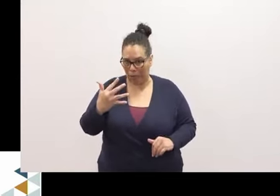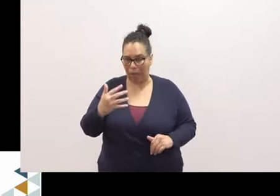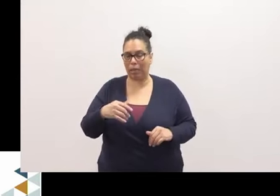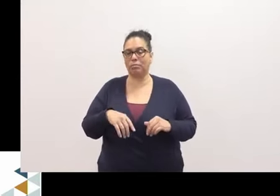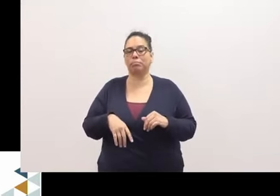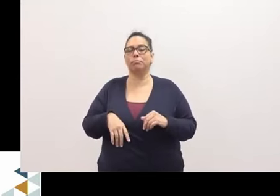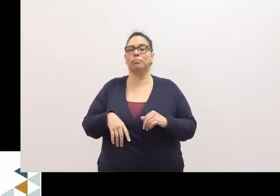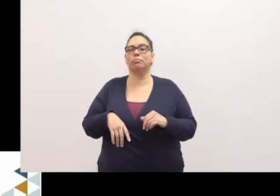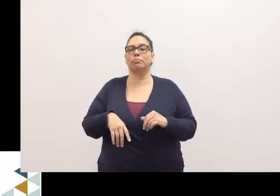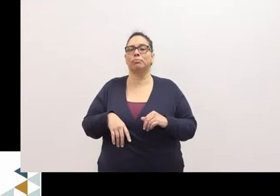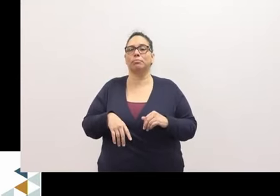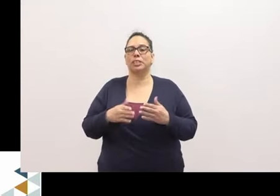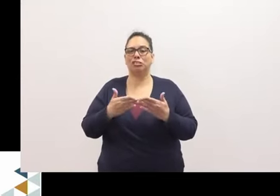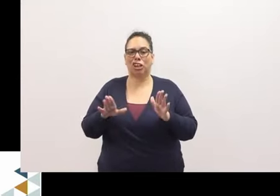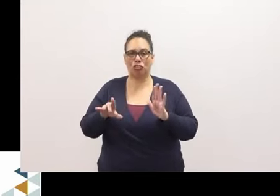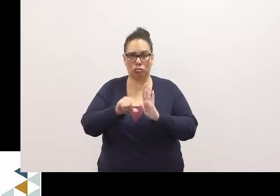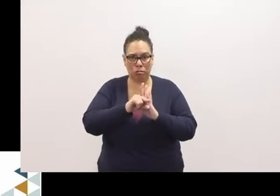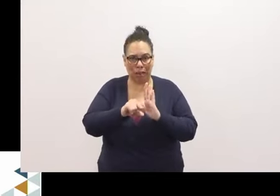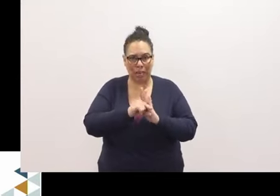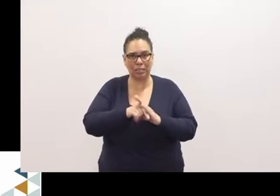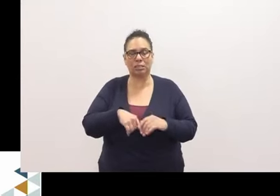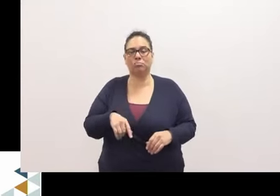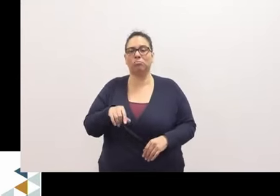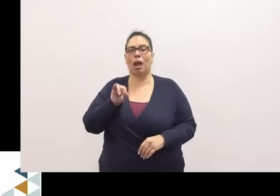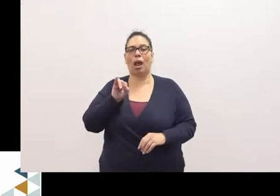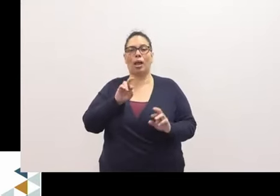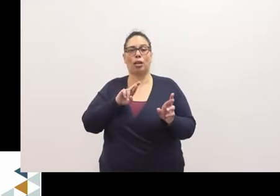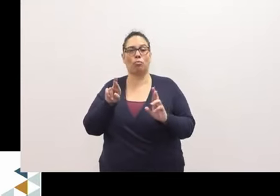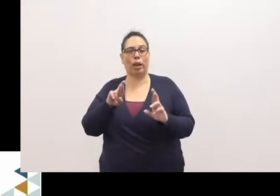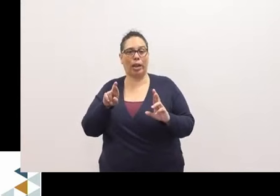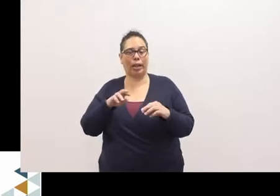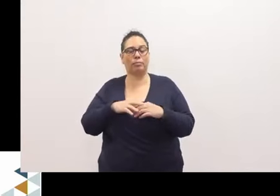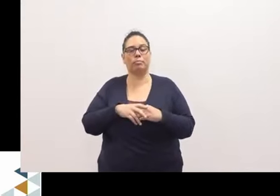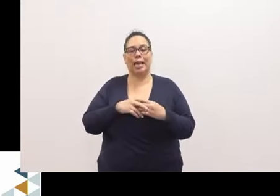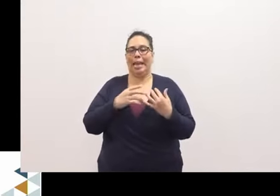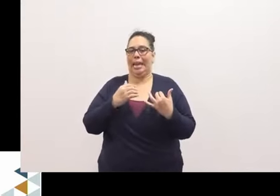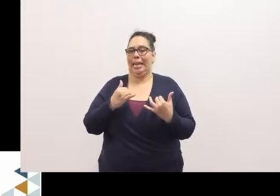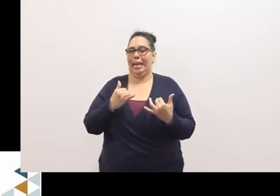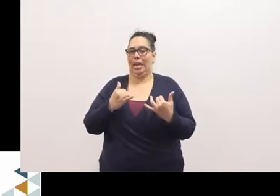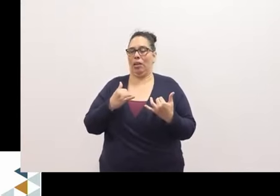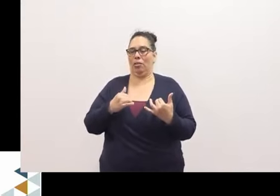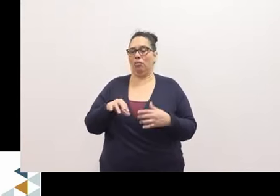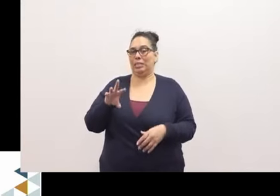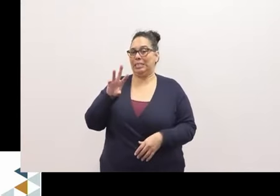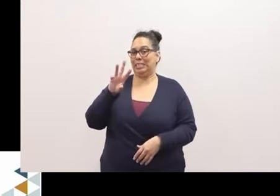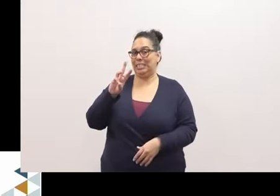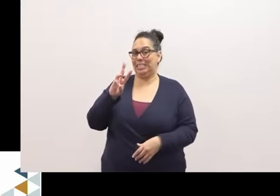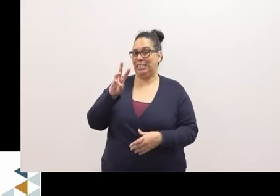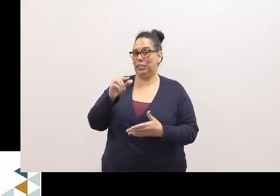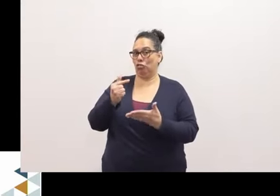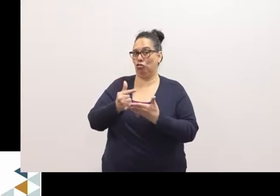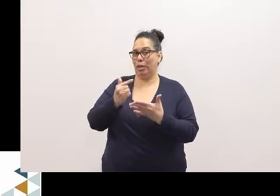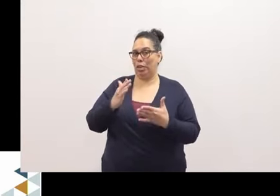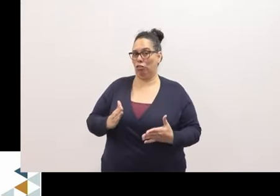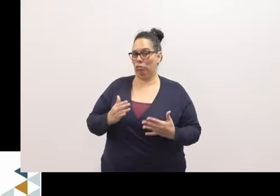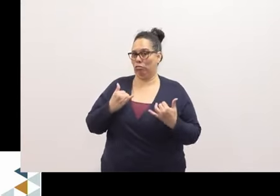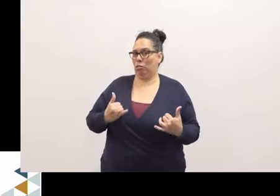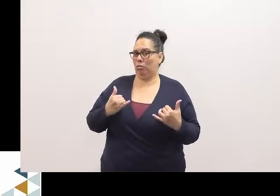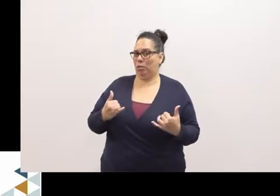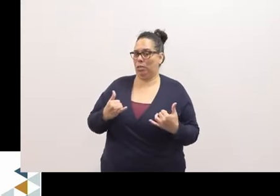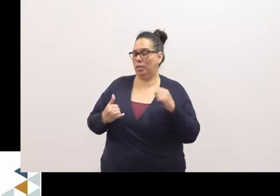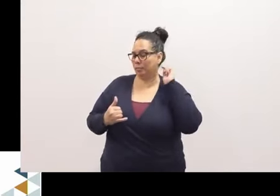looked at iReady. So now we want to take a look at our current sixth graders, and specifically we want to look